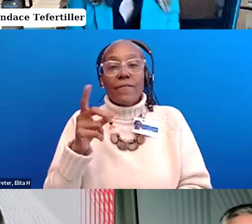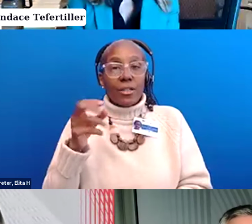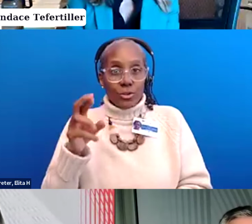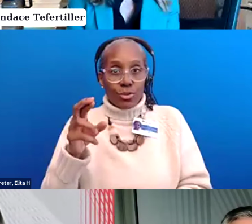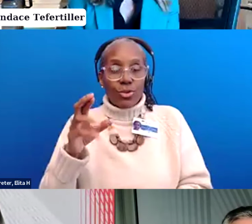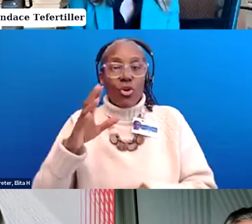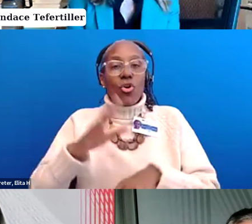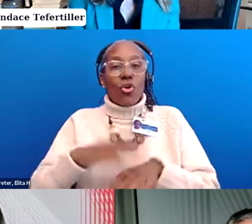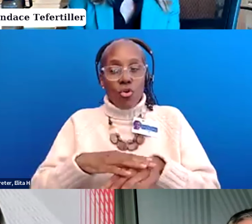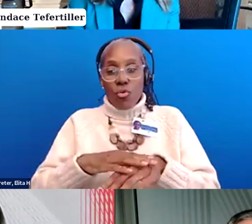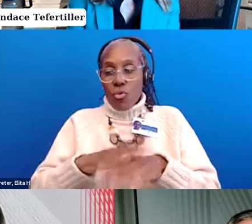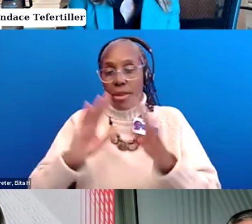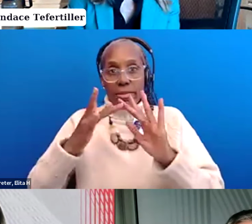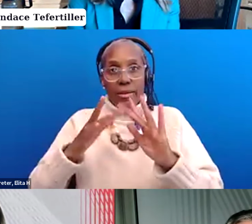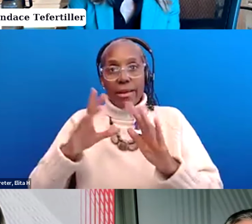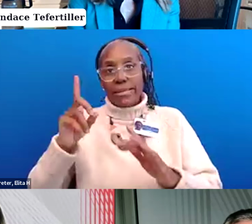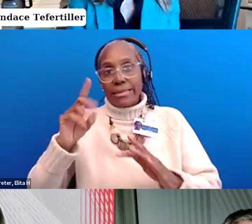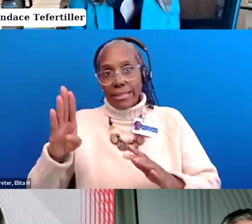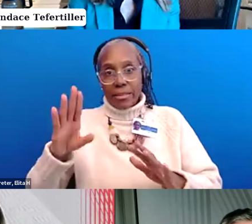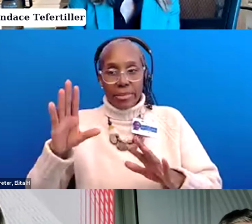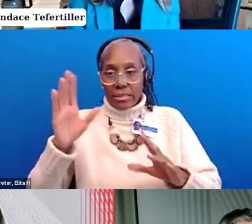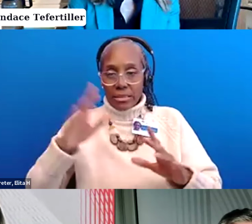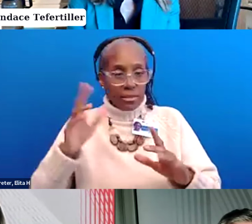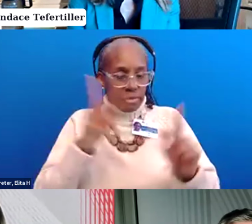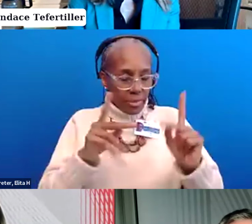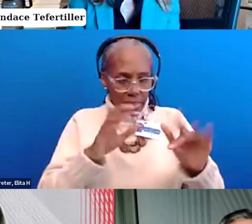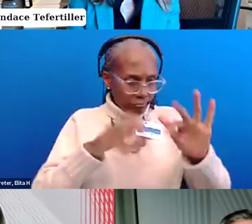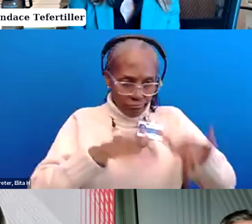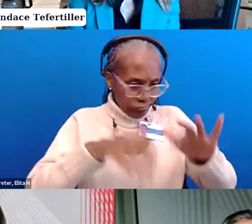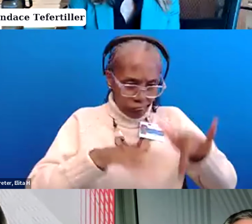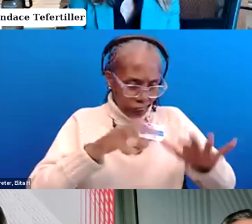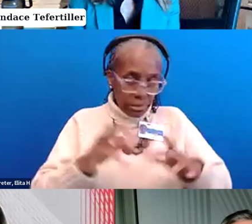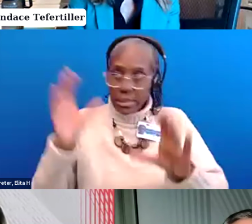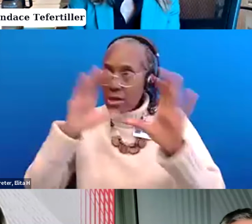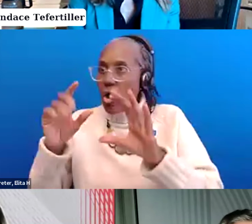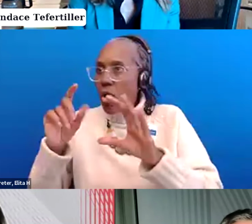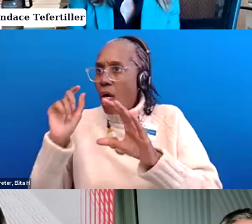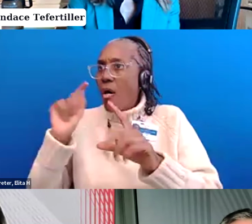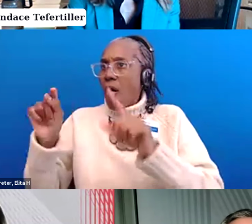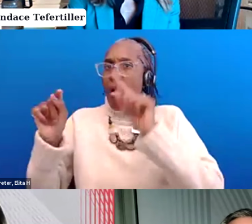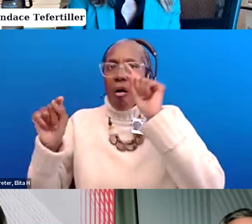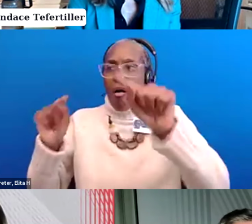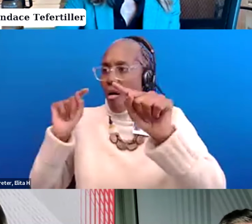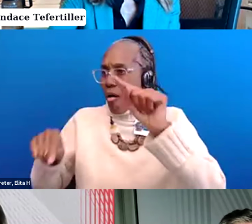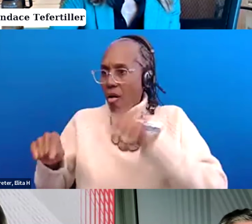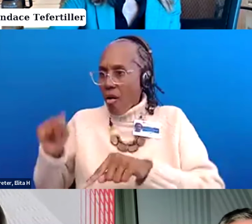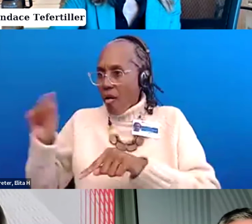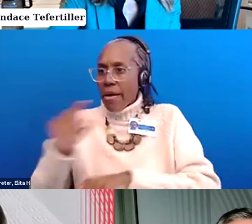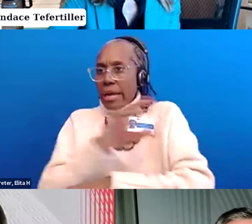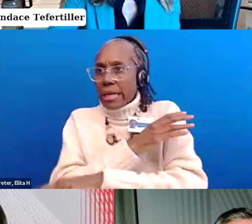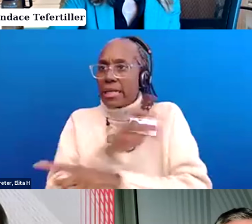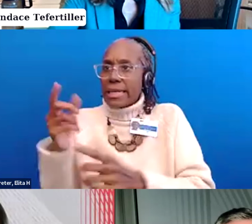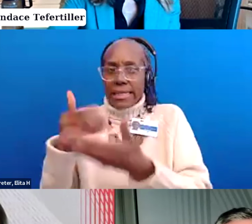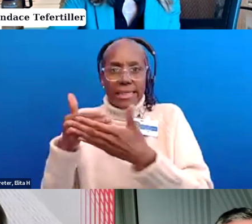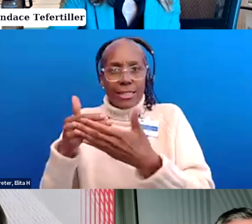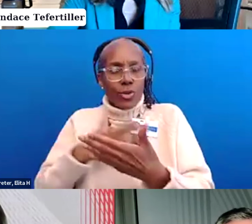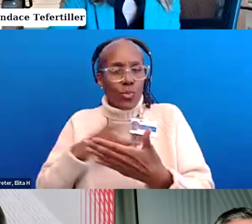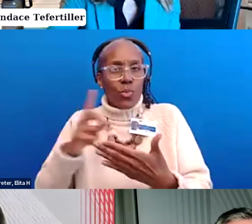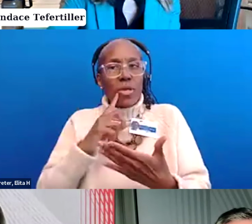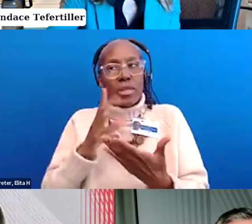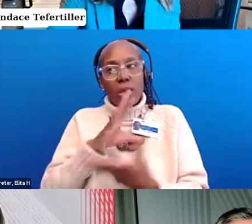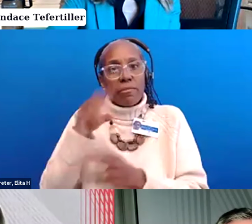online database available where folks can identify clinics near you where you might be able to engage